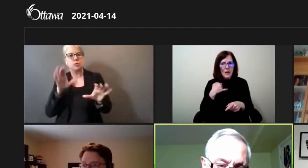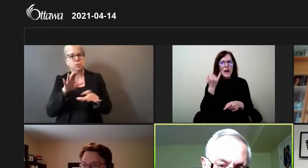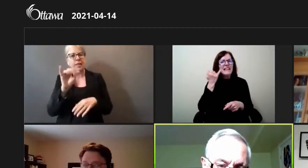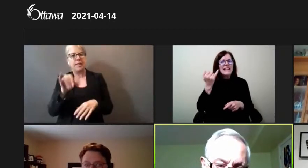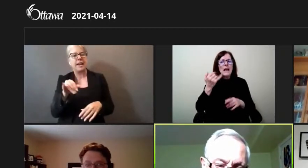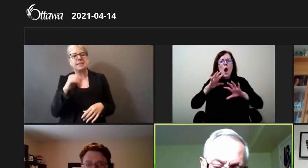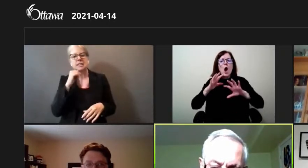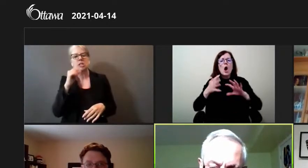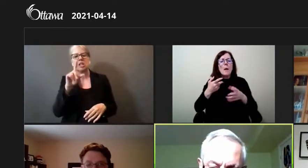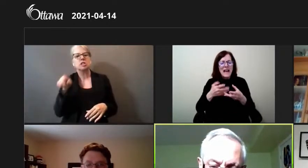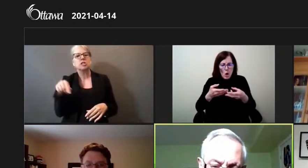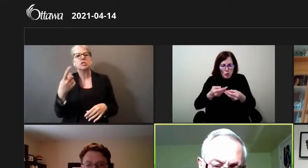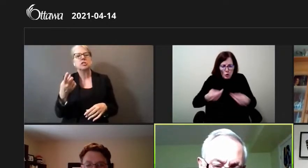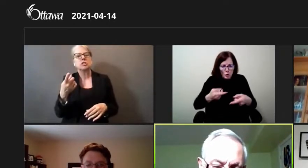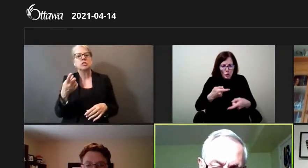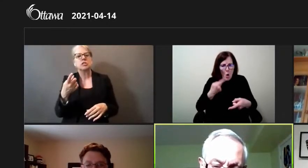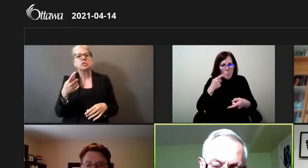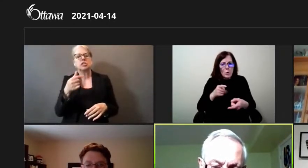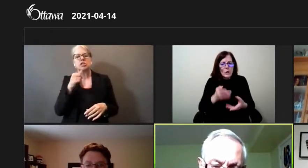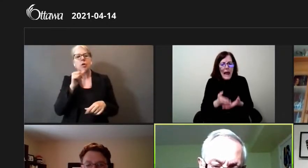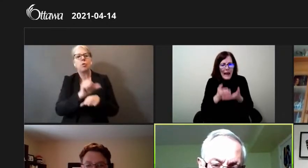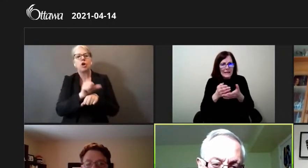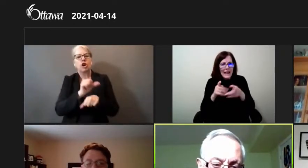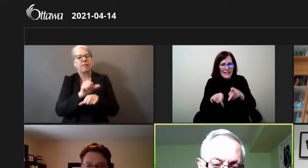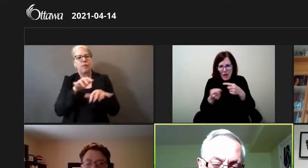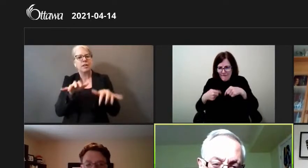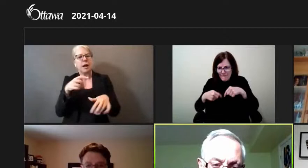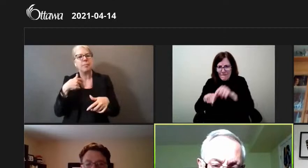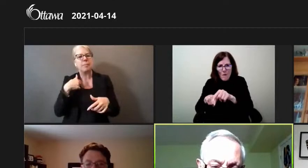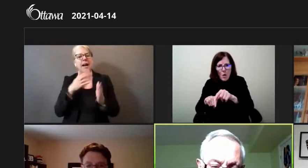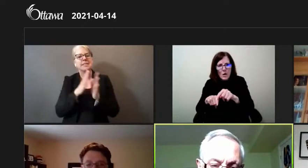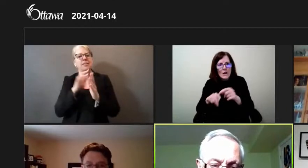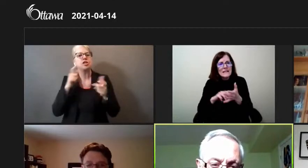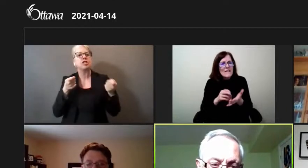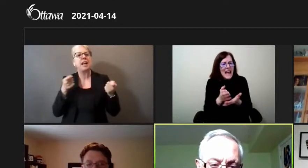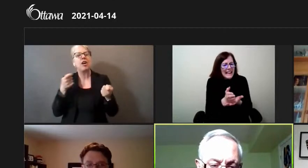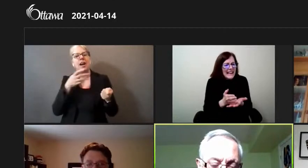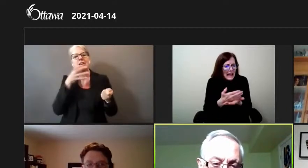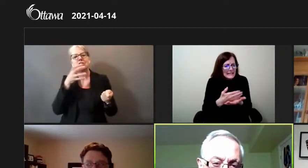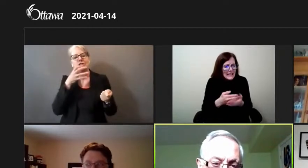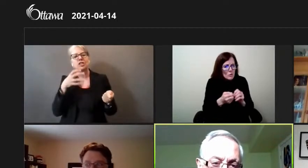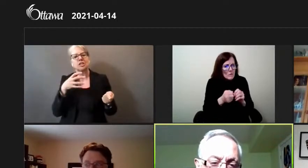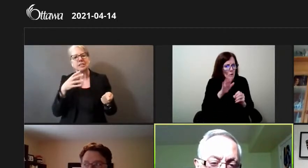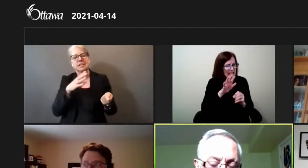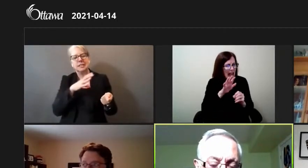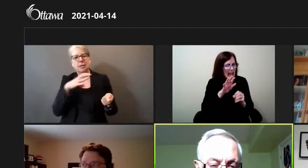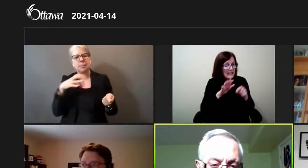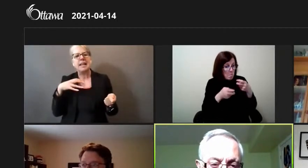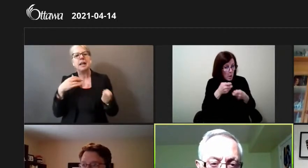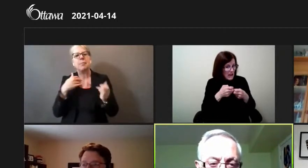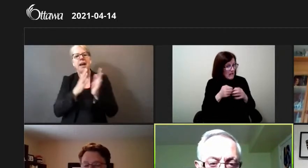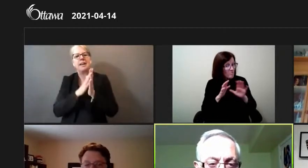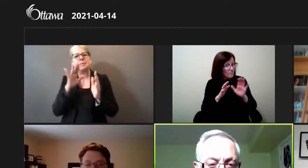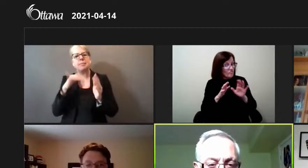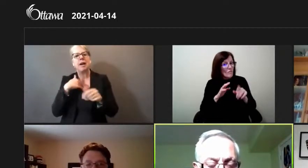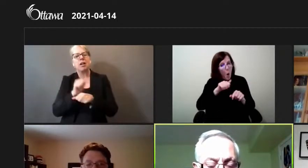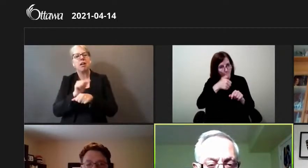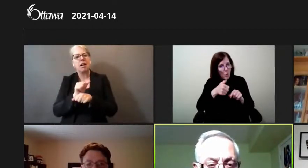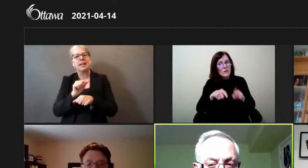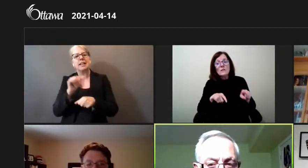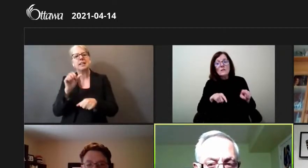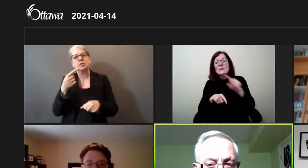not just for Ward 5. Just to be fair, I'm asking as a chair of the Agricultural Rural Affairs Committee, been asked by my colleague, George and